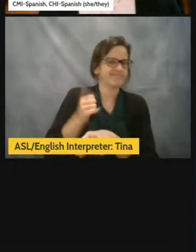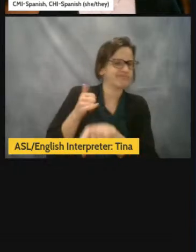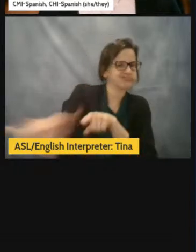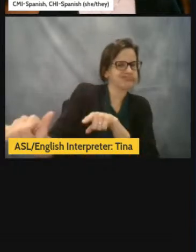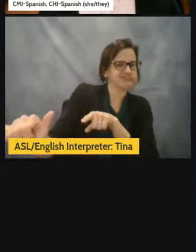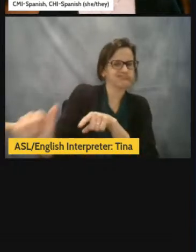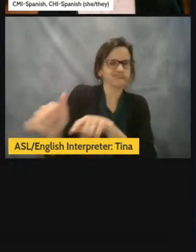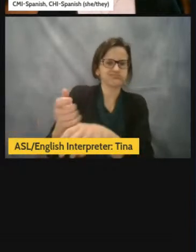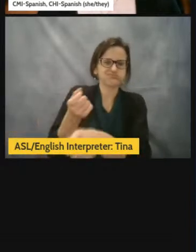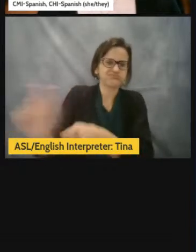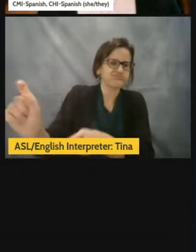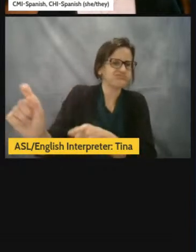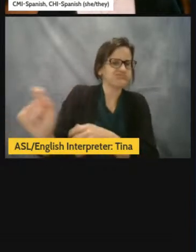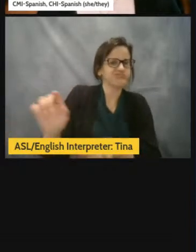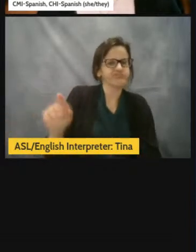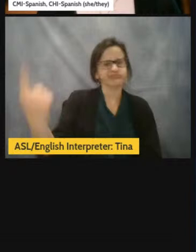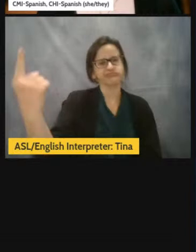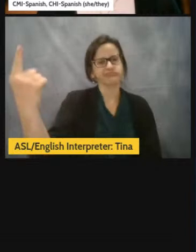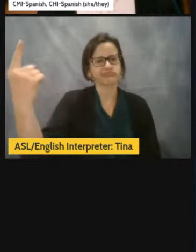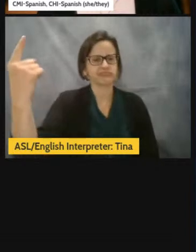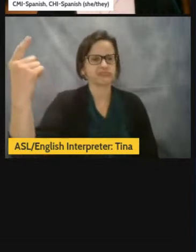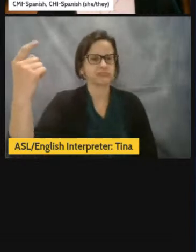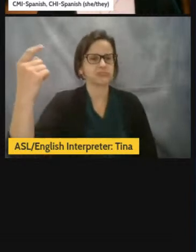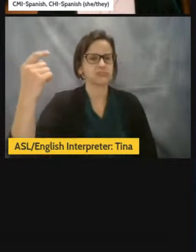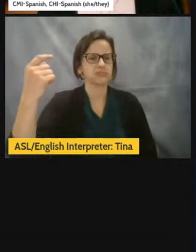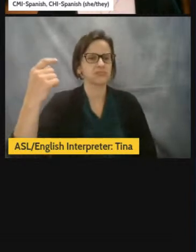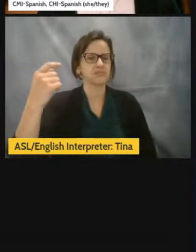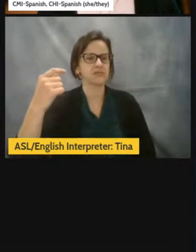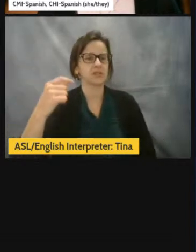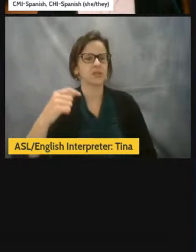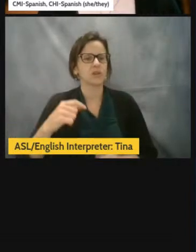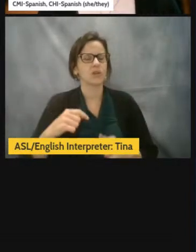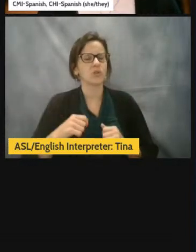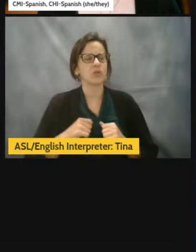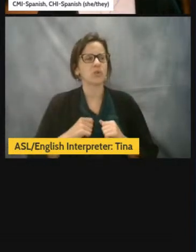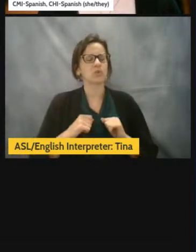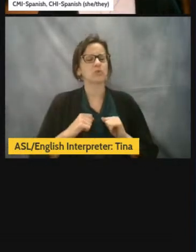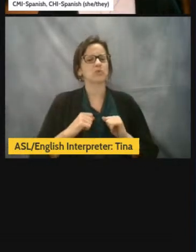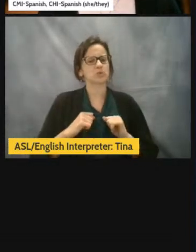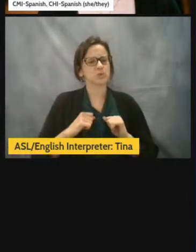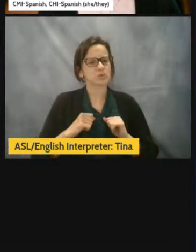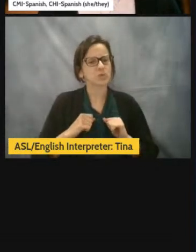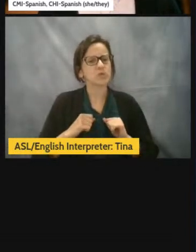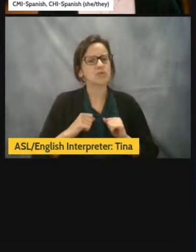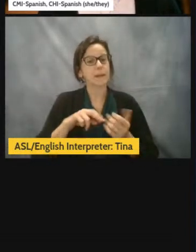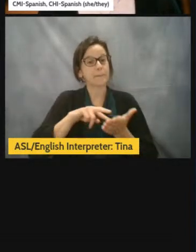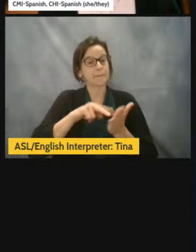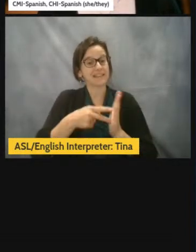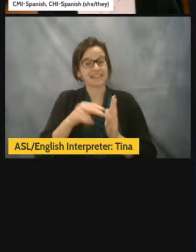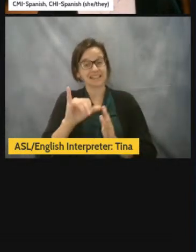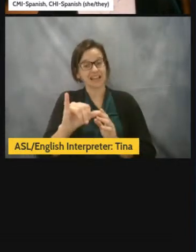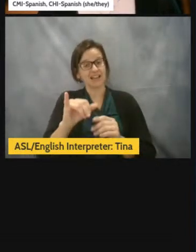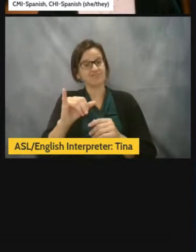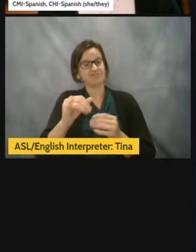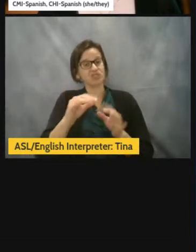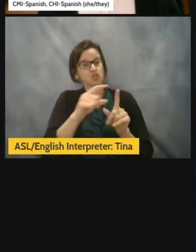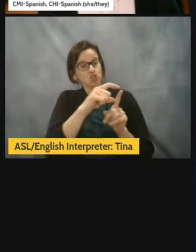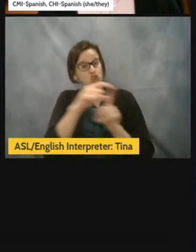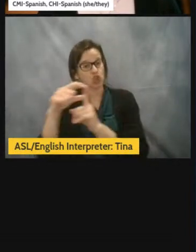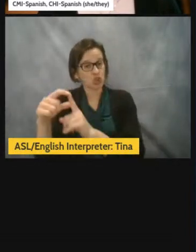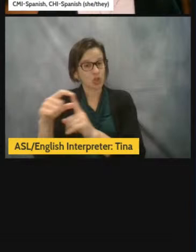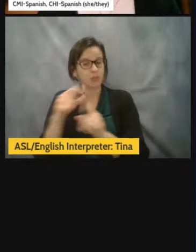insult. The best people to learn terminology from are the experts. And in the case